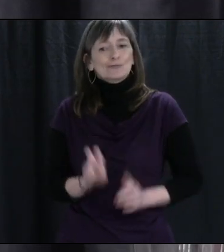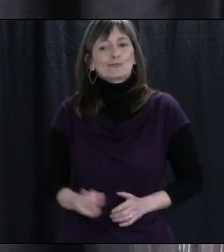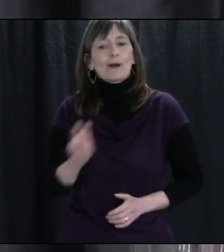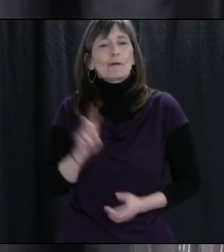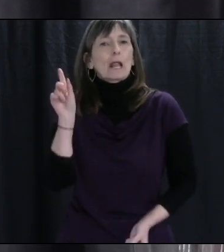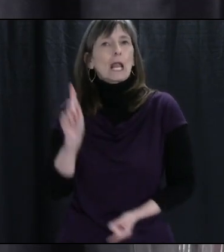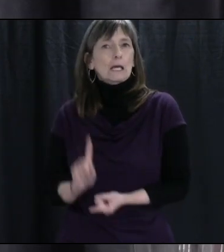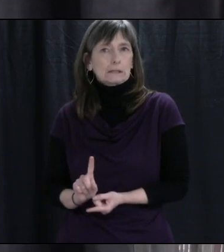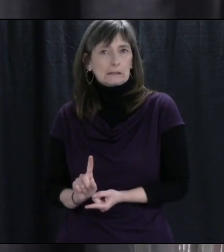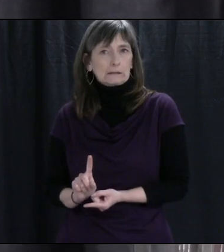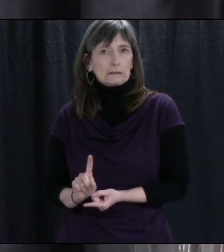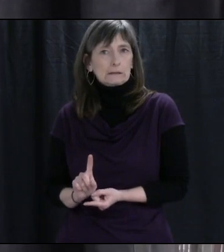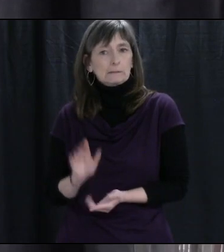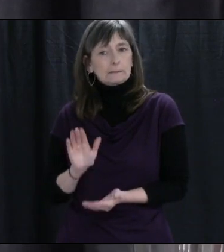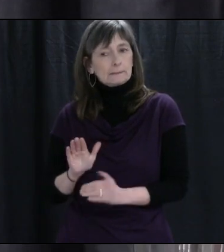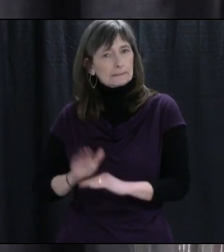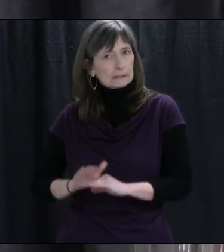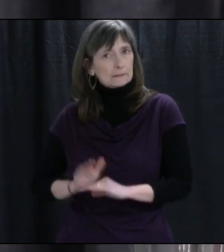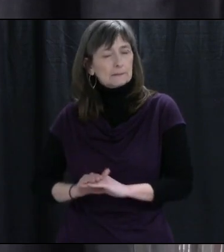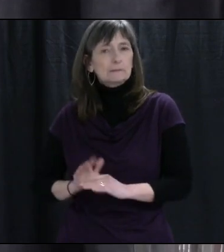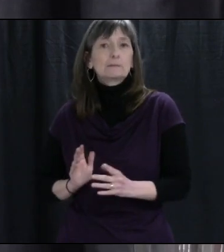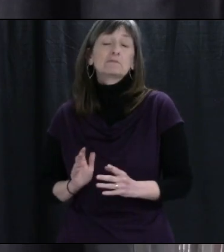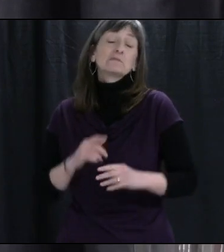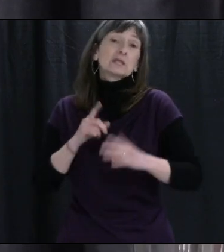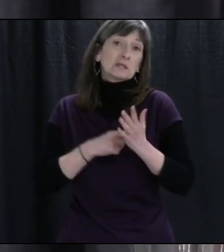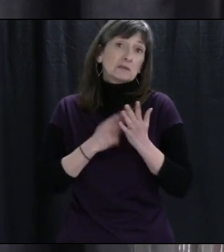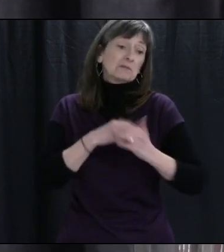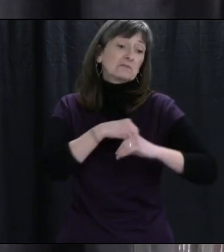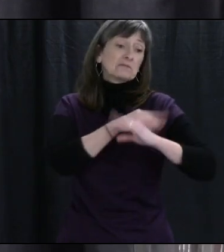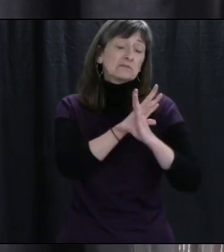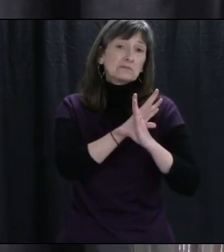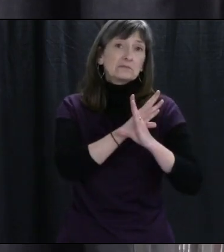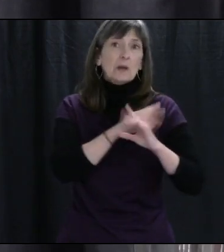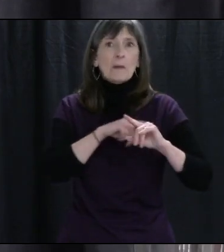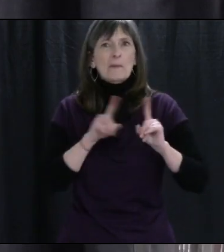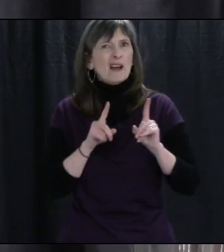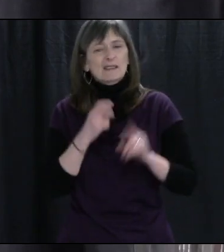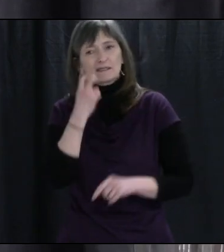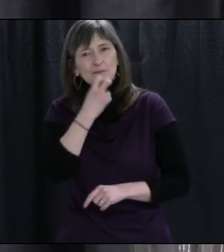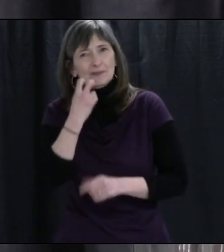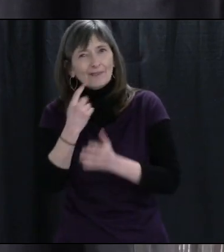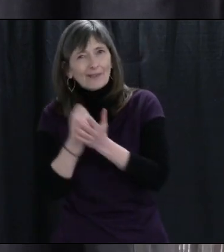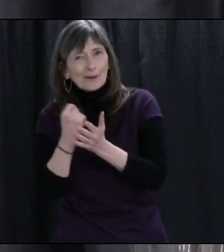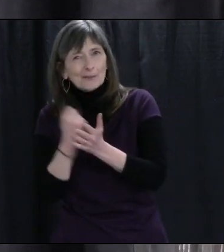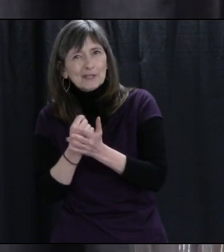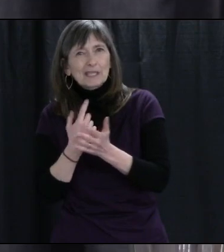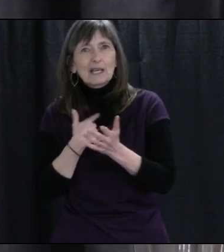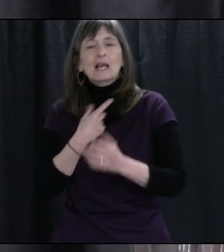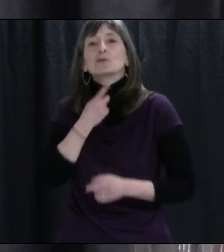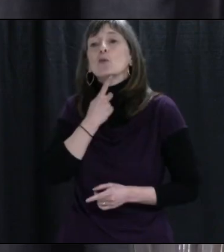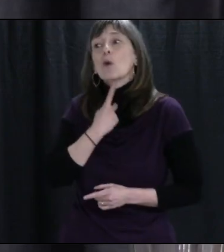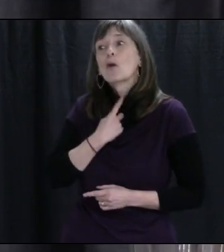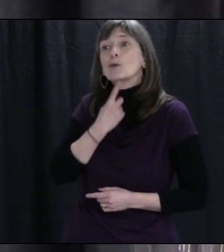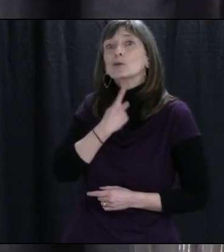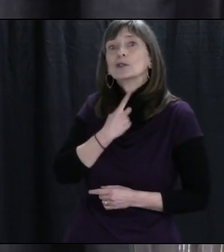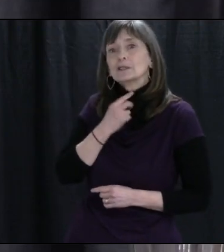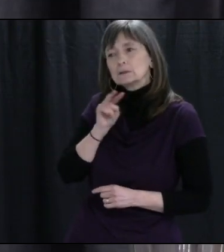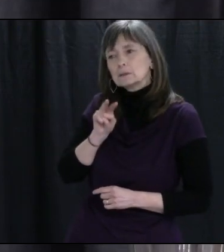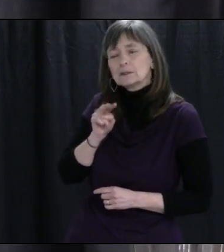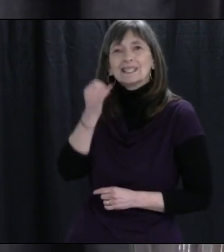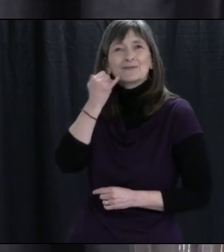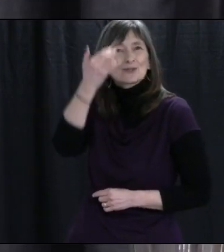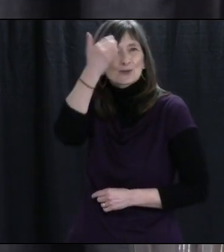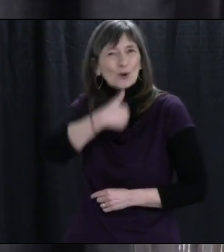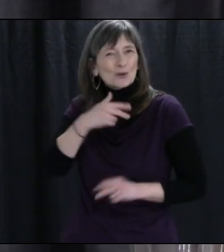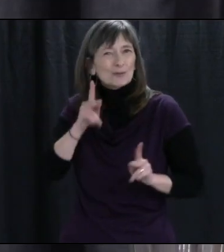virtual care is an option, but in the situation, for example, of speech language pathology and swallowing assessments for people who've had